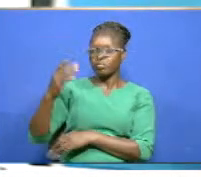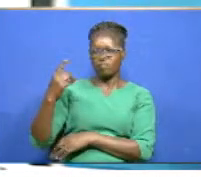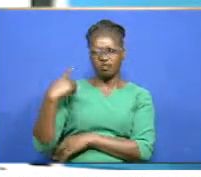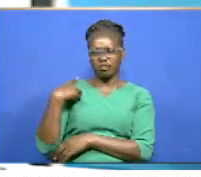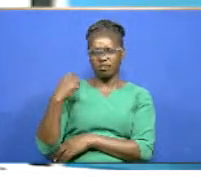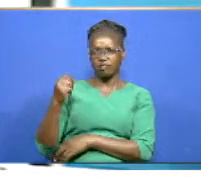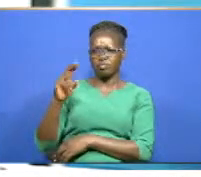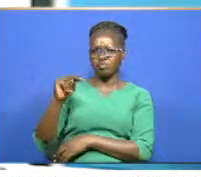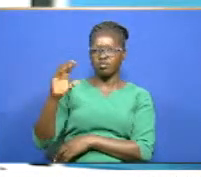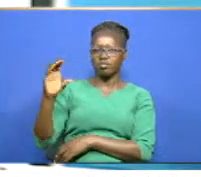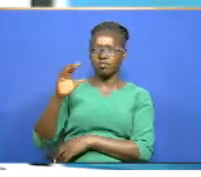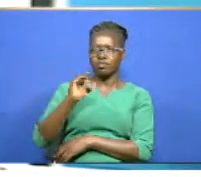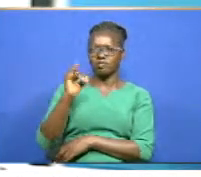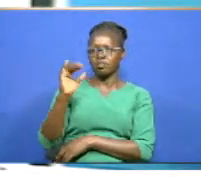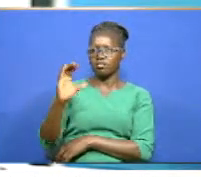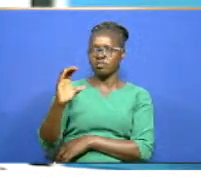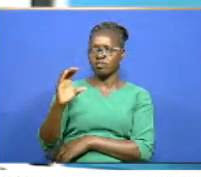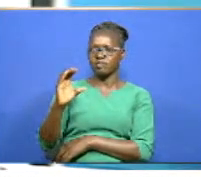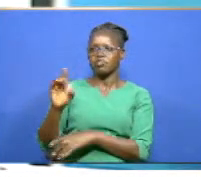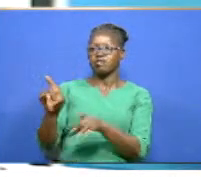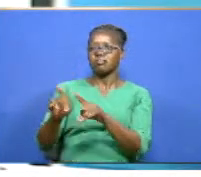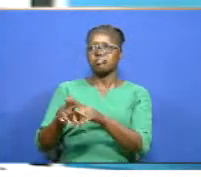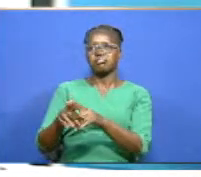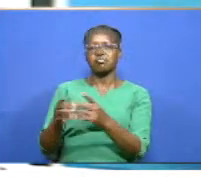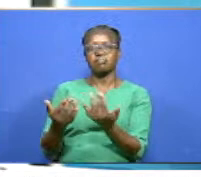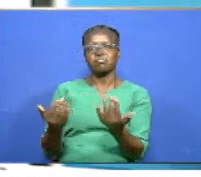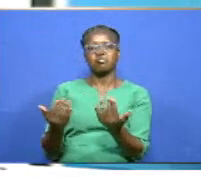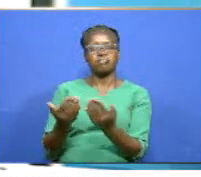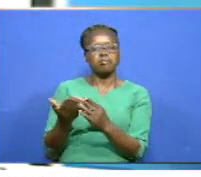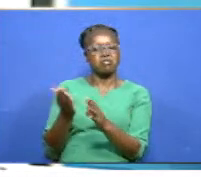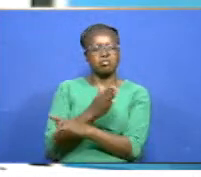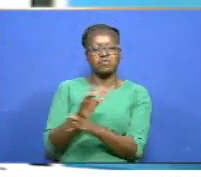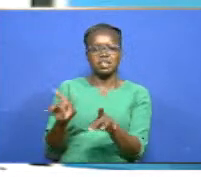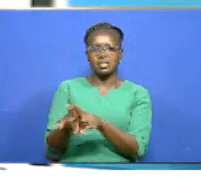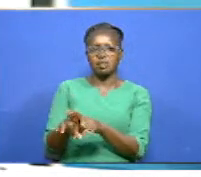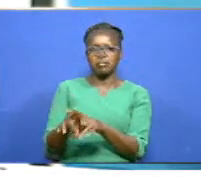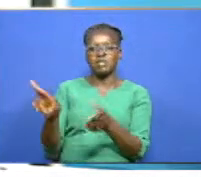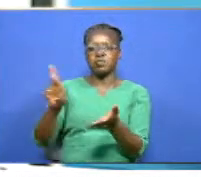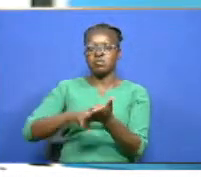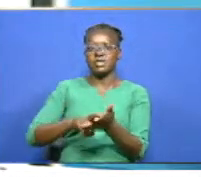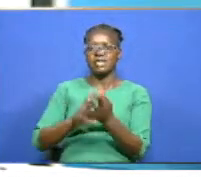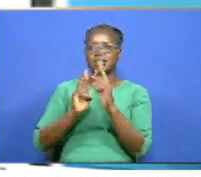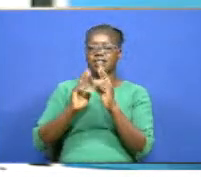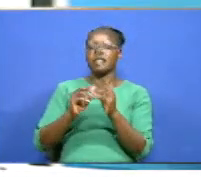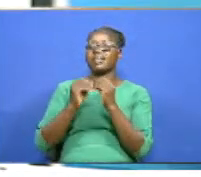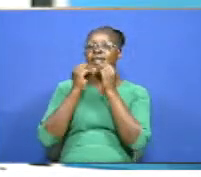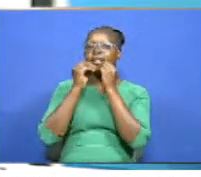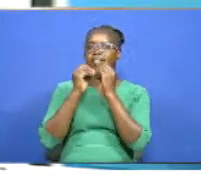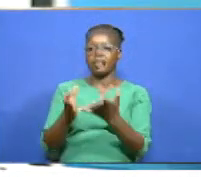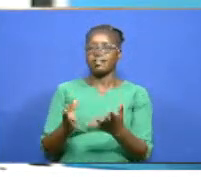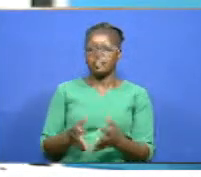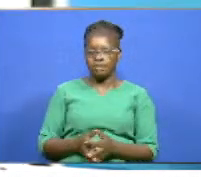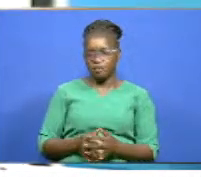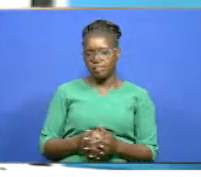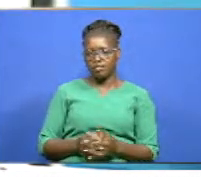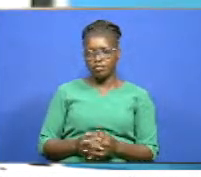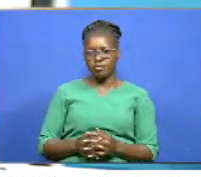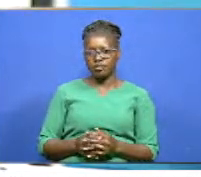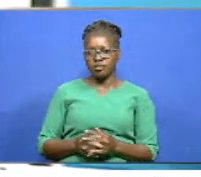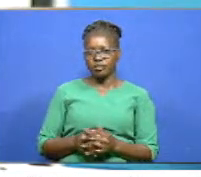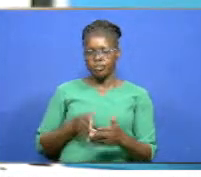days, NCIC has been doing the same things that they have been doing before, which has never given results in terms of